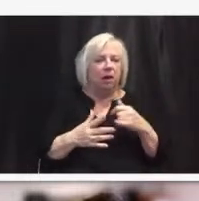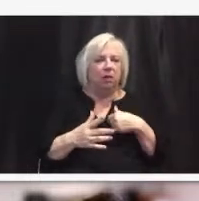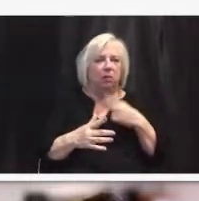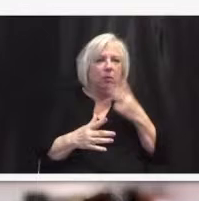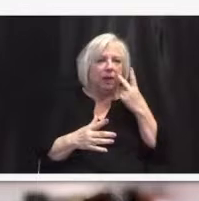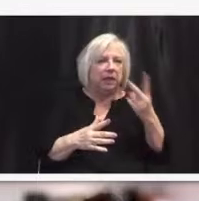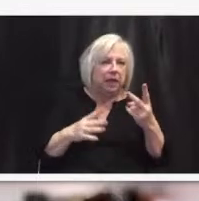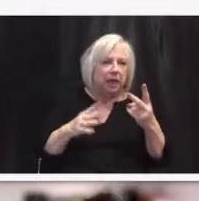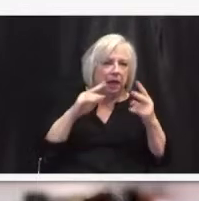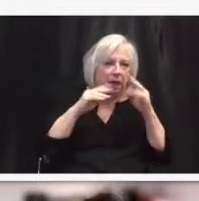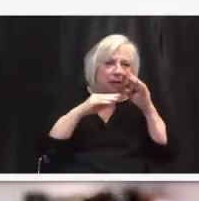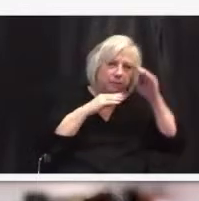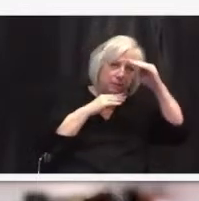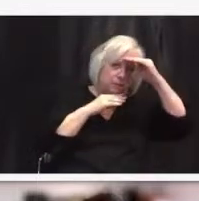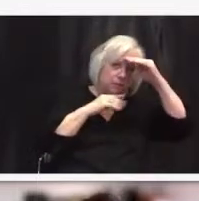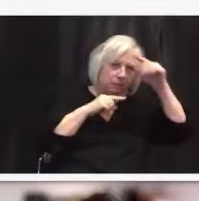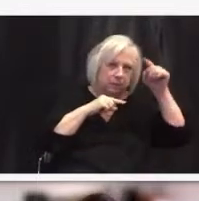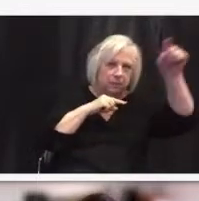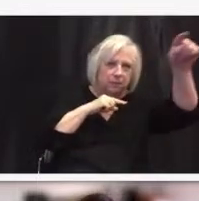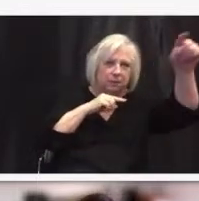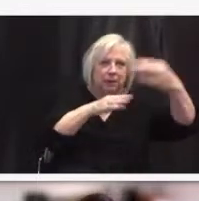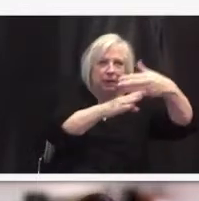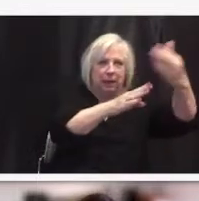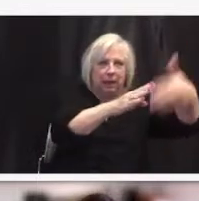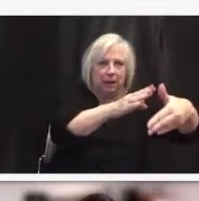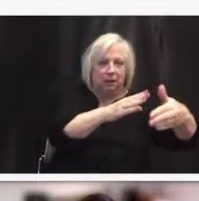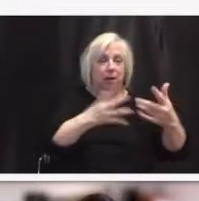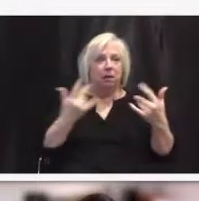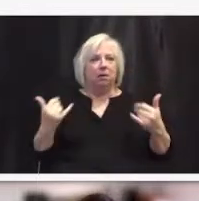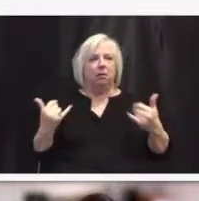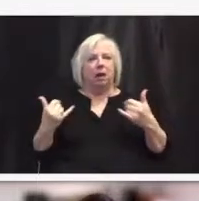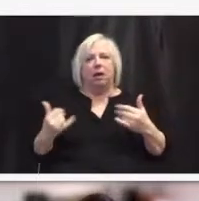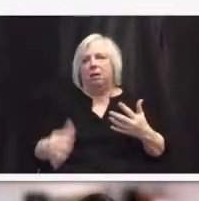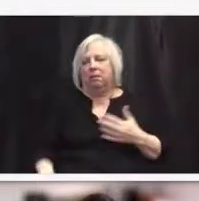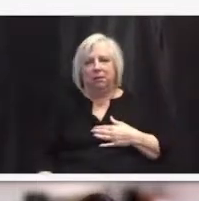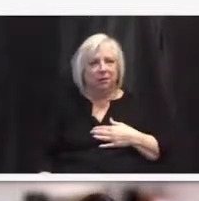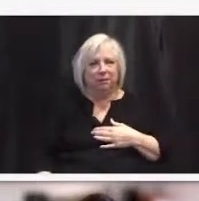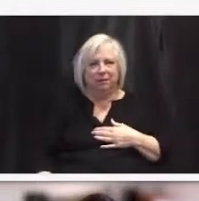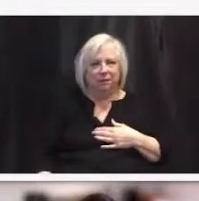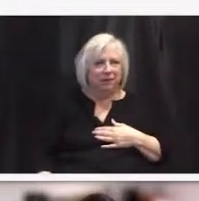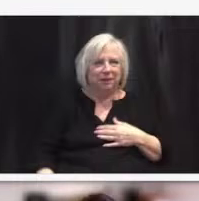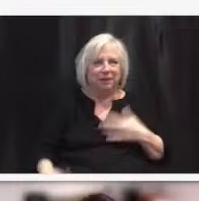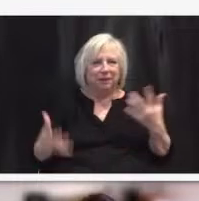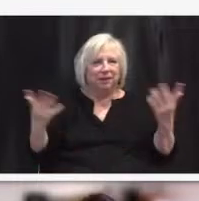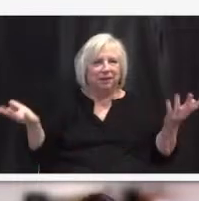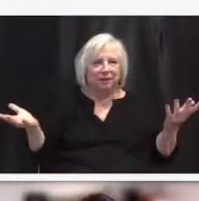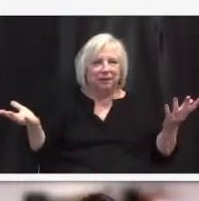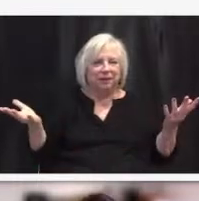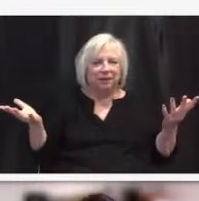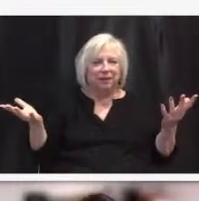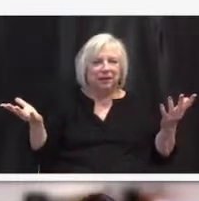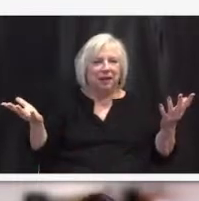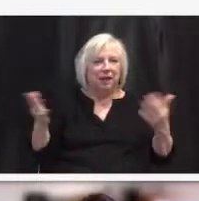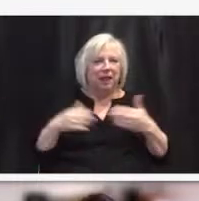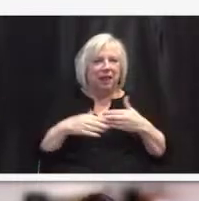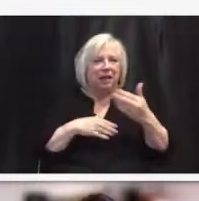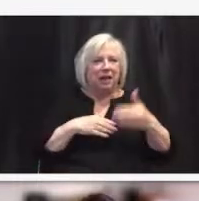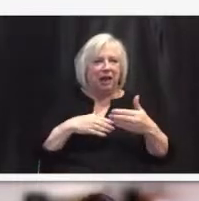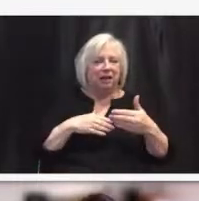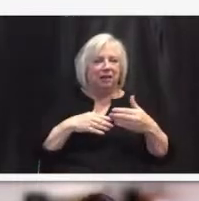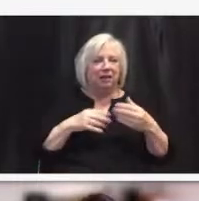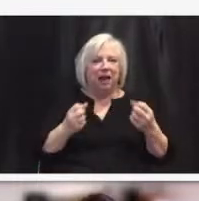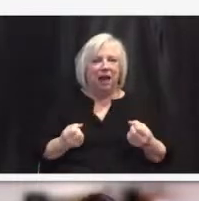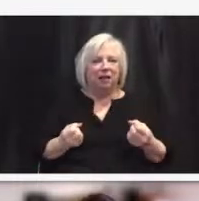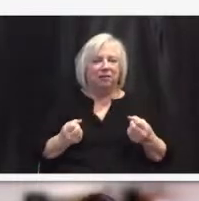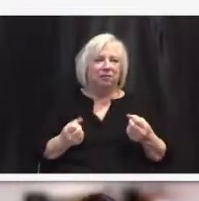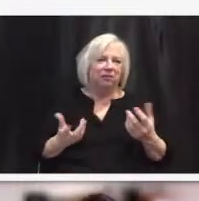an end to this. Because right now, we're the next however many meetings, what are we getting,